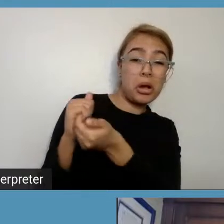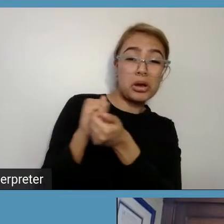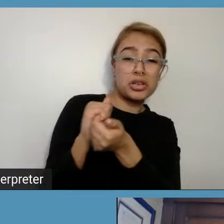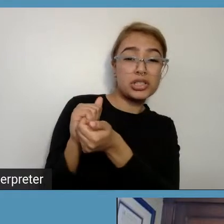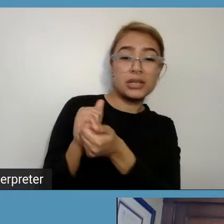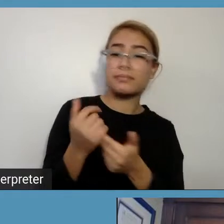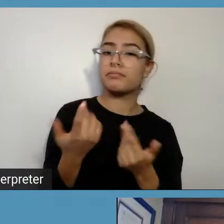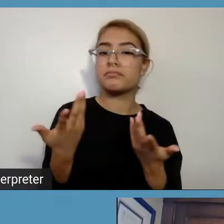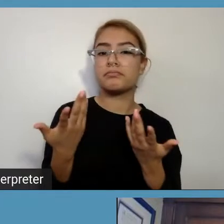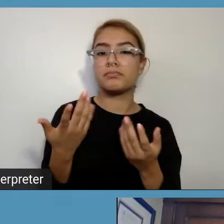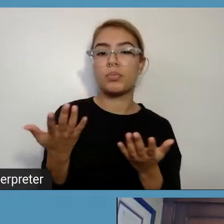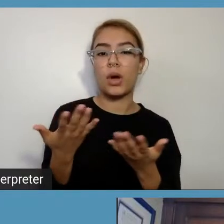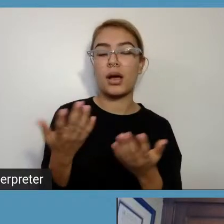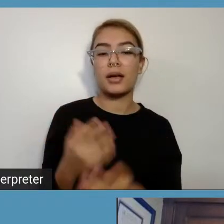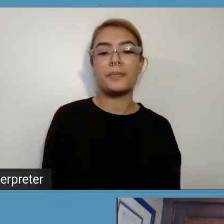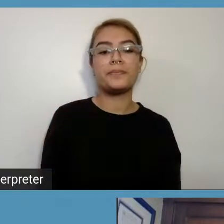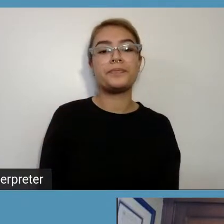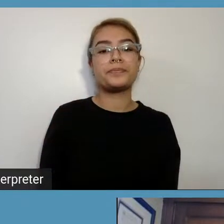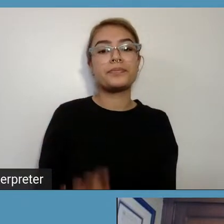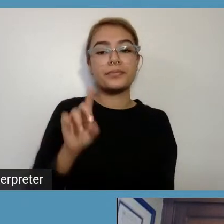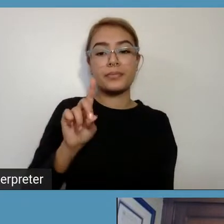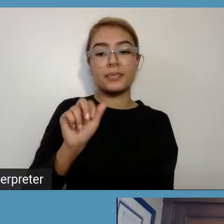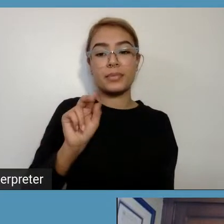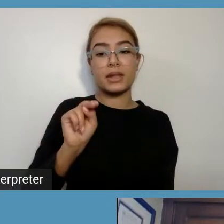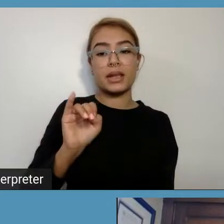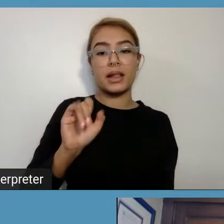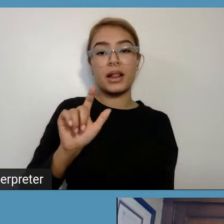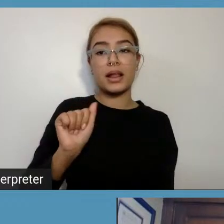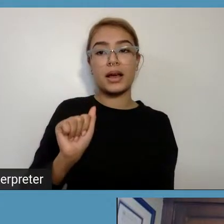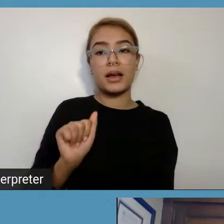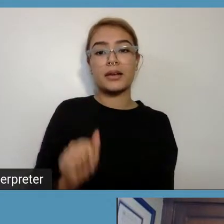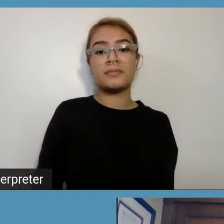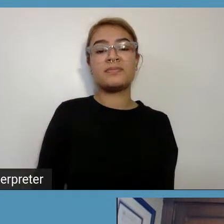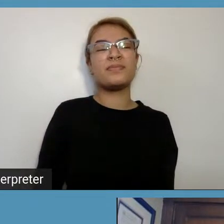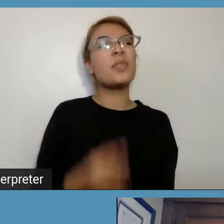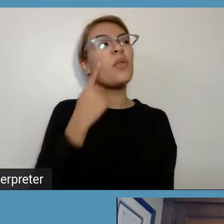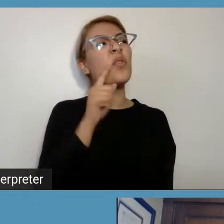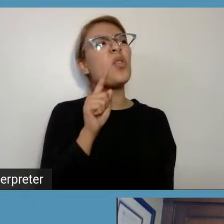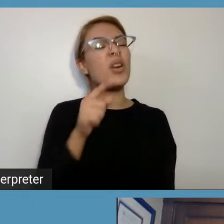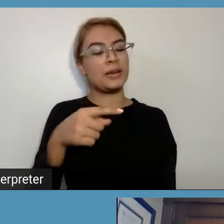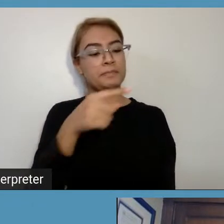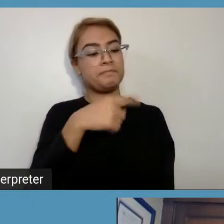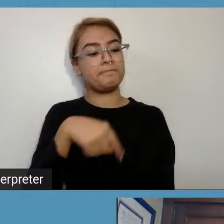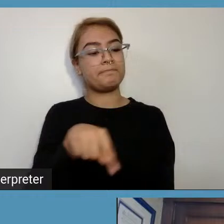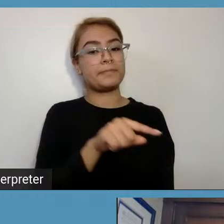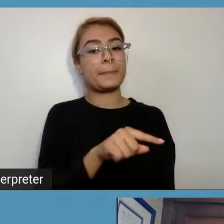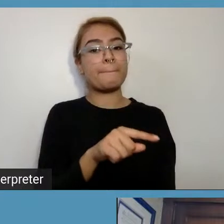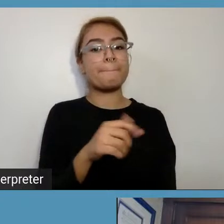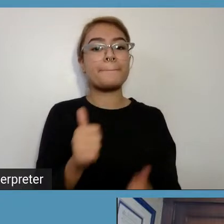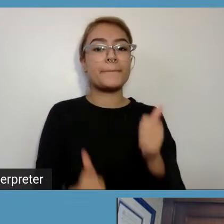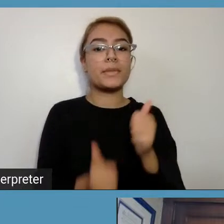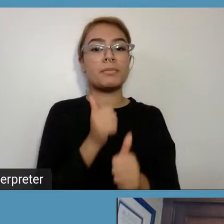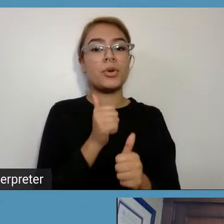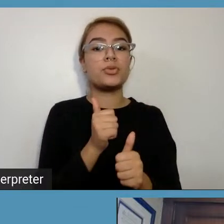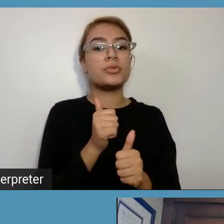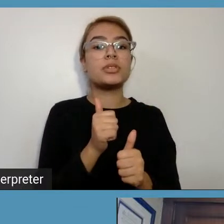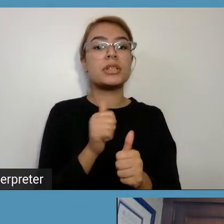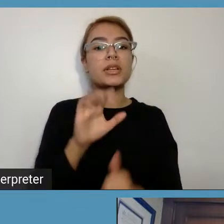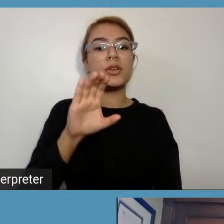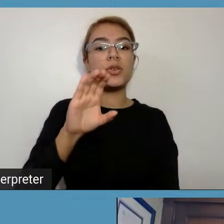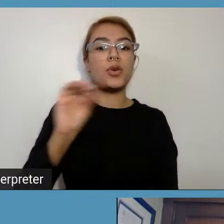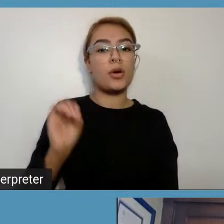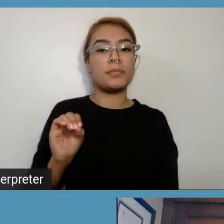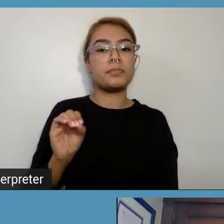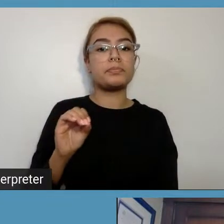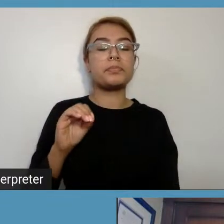of things? It's been, excuse me, for these ones, for us, it's been mostly corporate sponsorships that we've